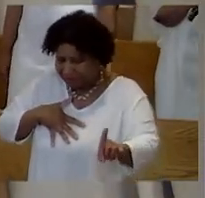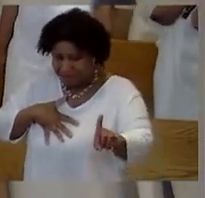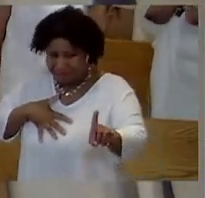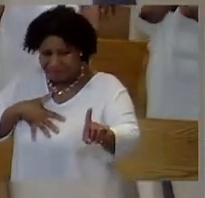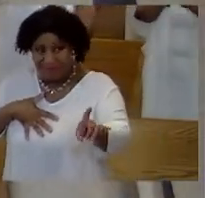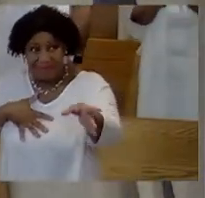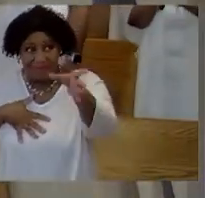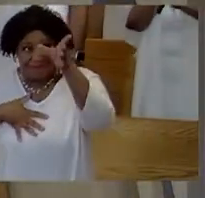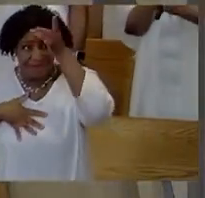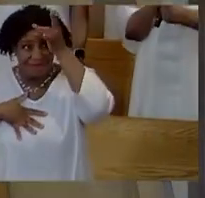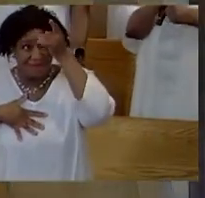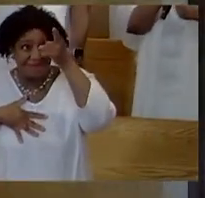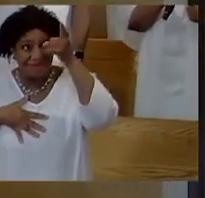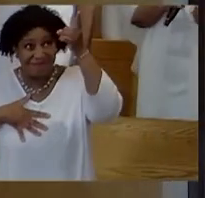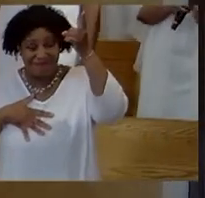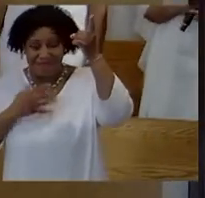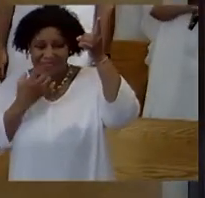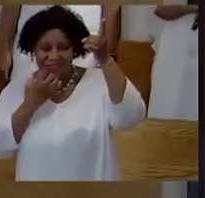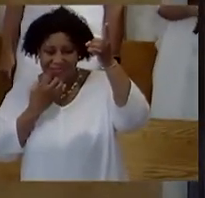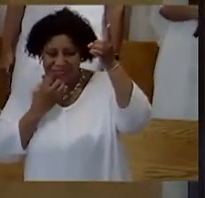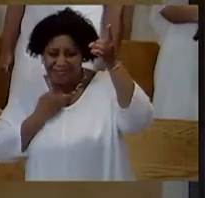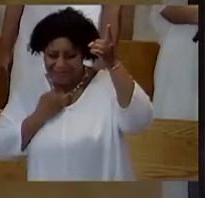Remember, God cares.